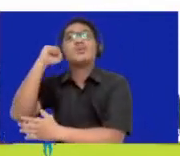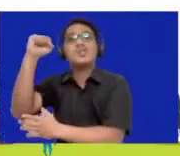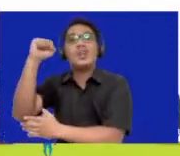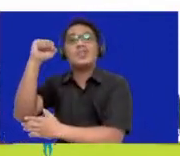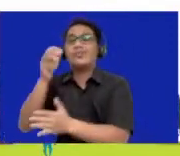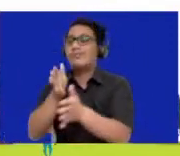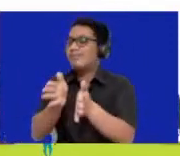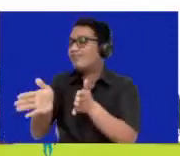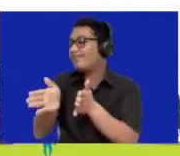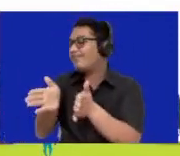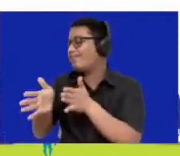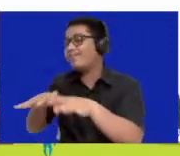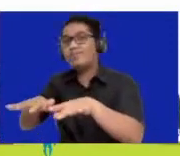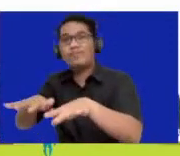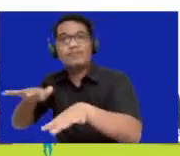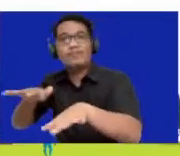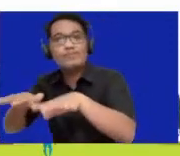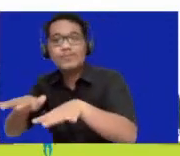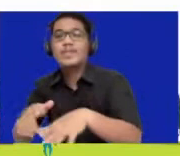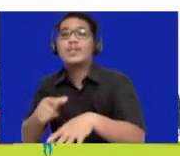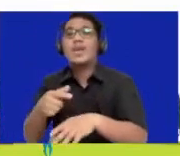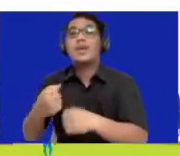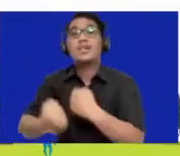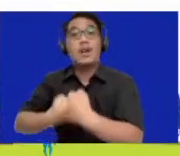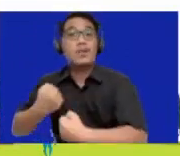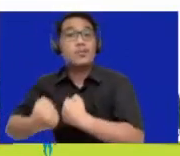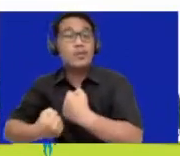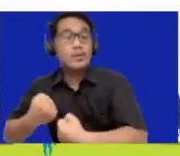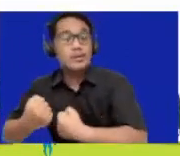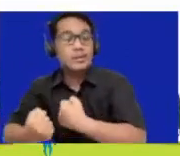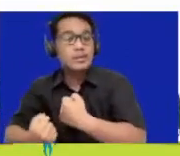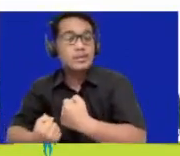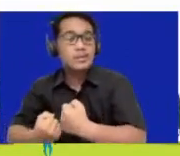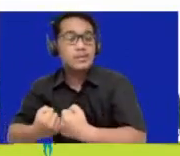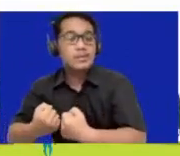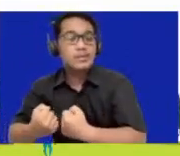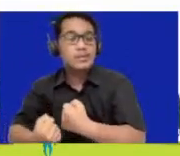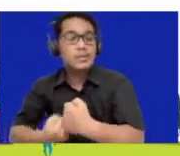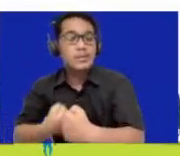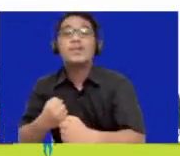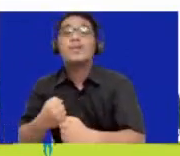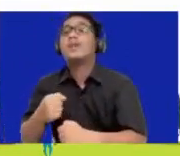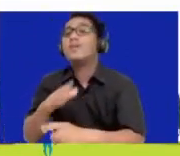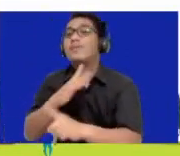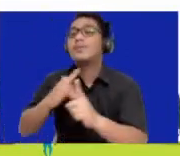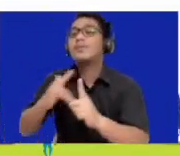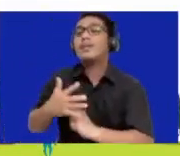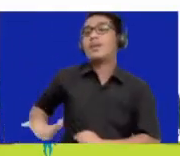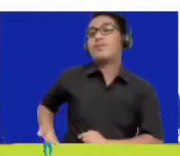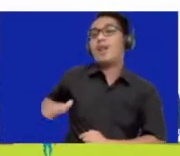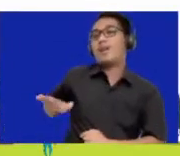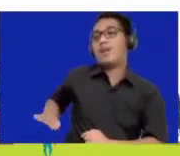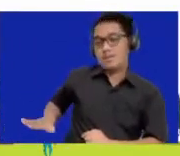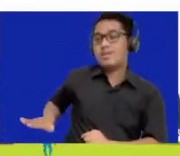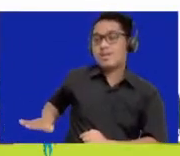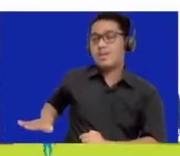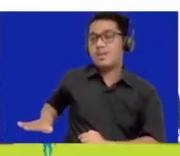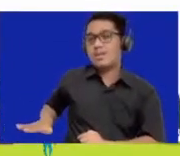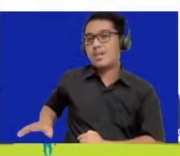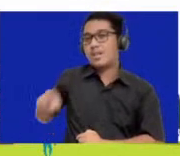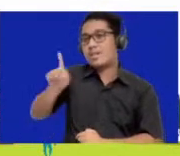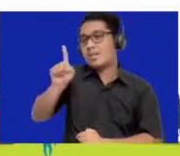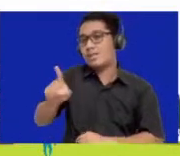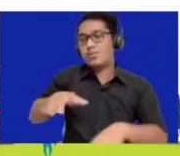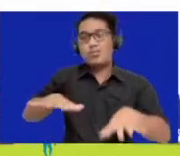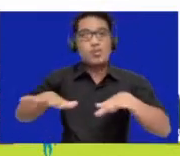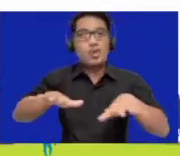Bangladesh adopted in the aftermath of the one of the deadliest catastrophe the earth ever faced, the Bola cyclone, 1970. It